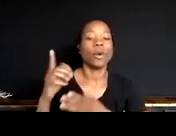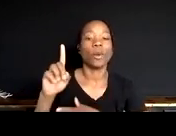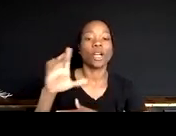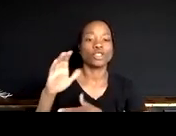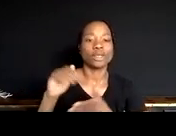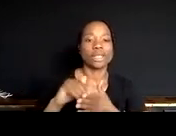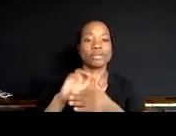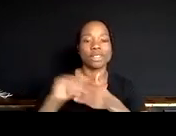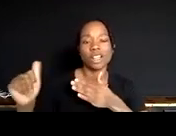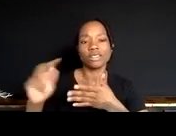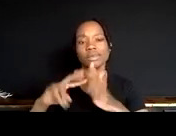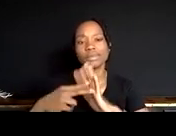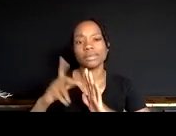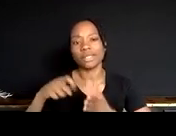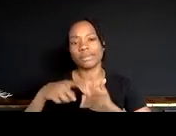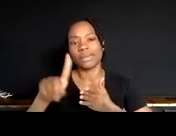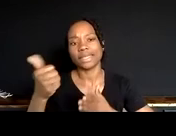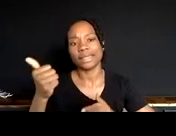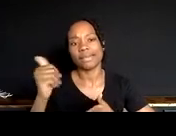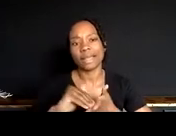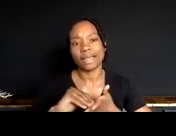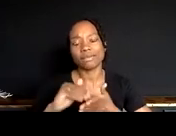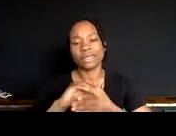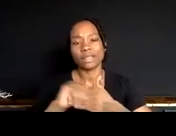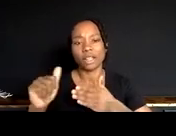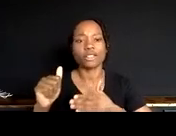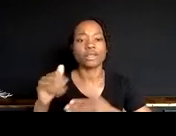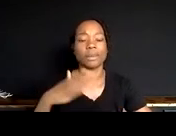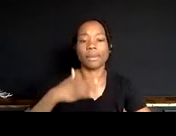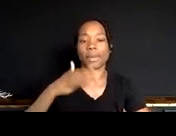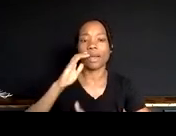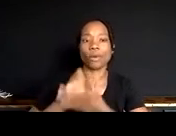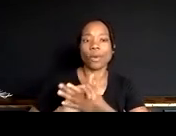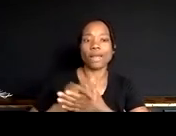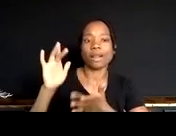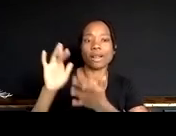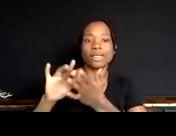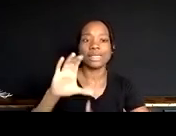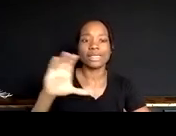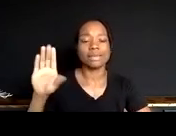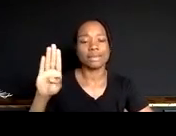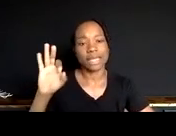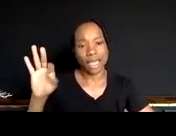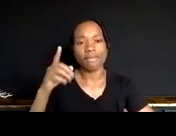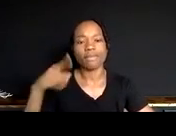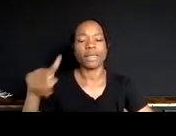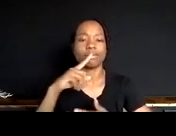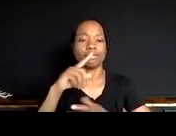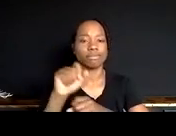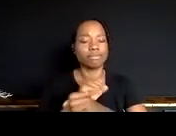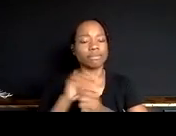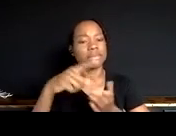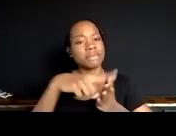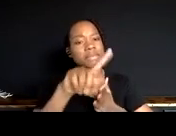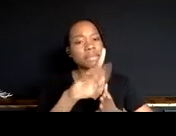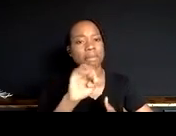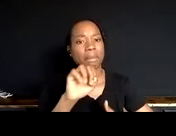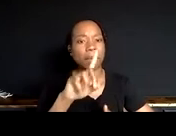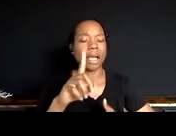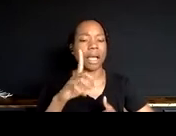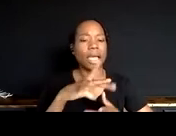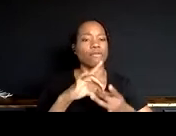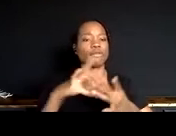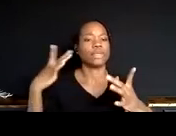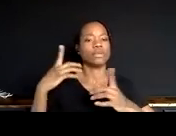wife contacted CCBF. They paid my bond and I was released on electronic monitoring. I was